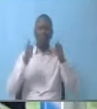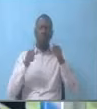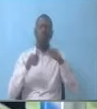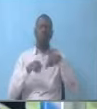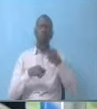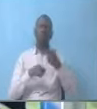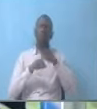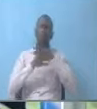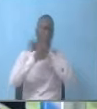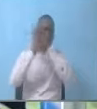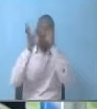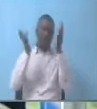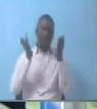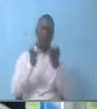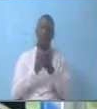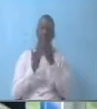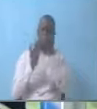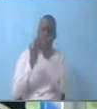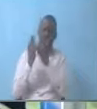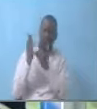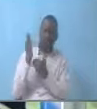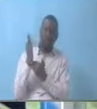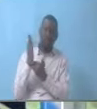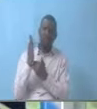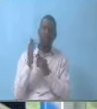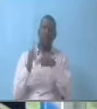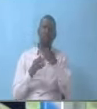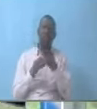this list of